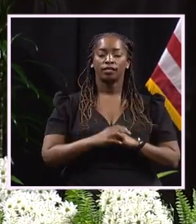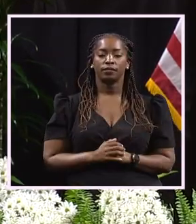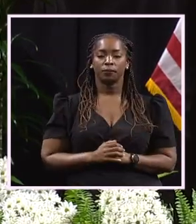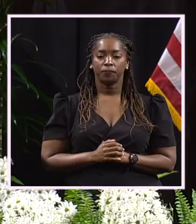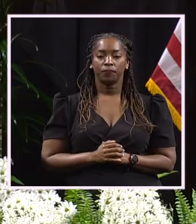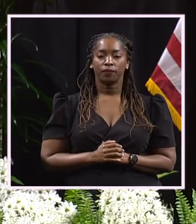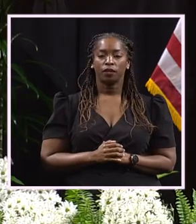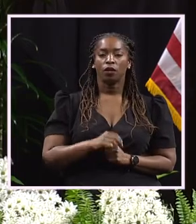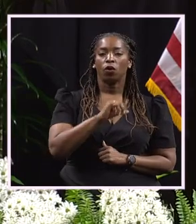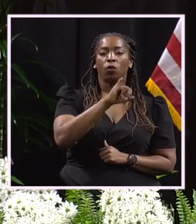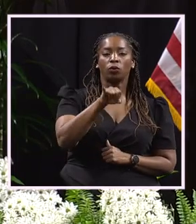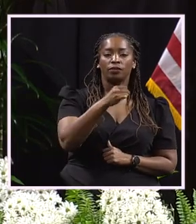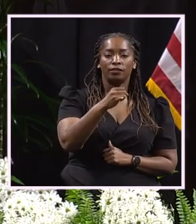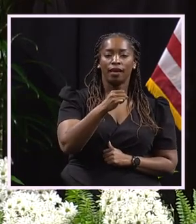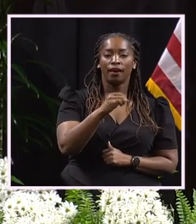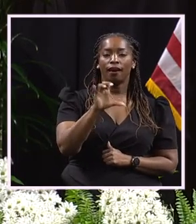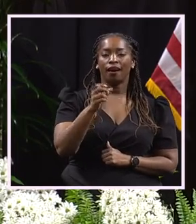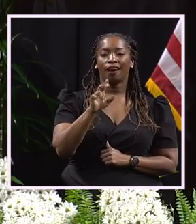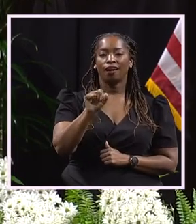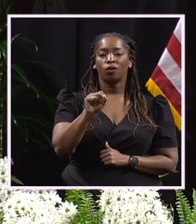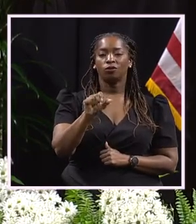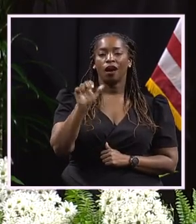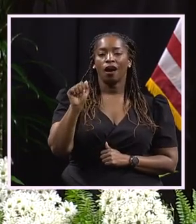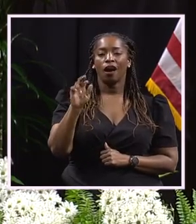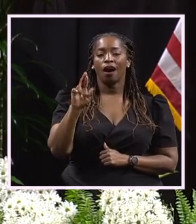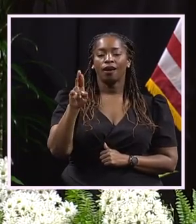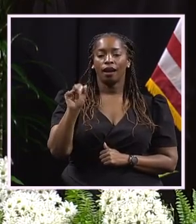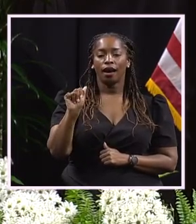Jose Carlos Aranda.